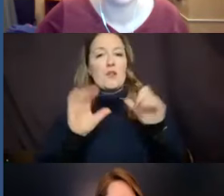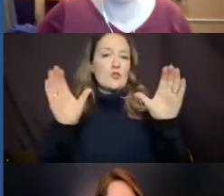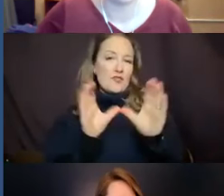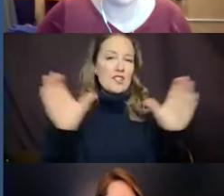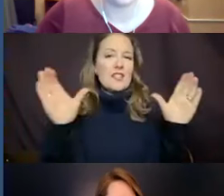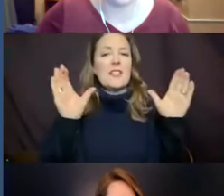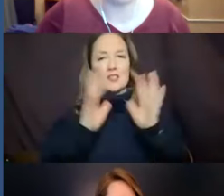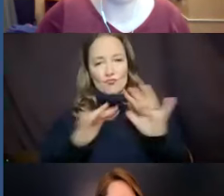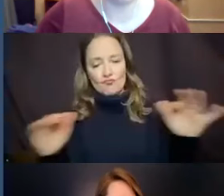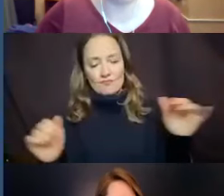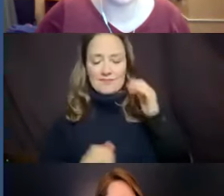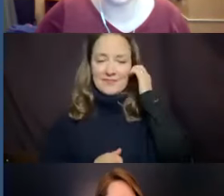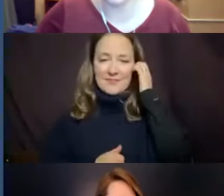that.